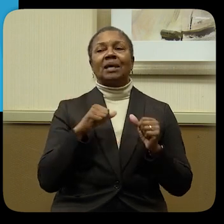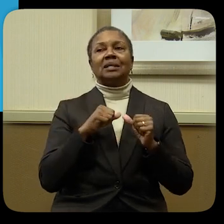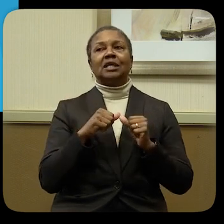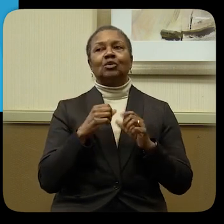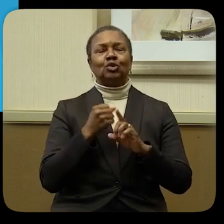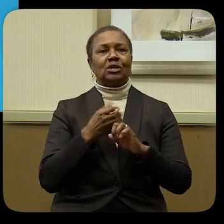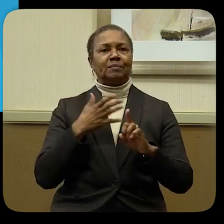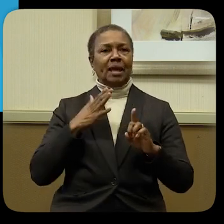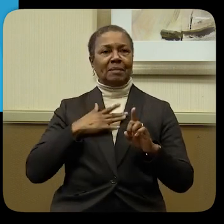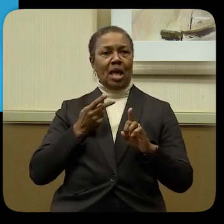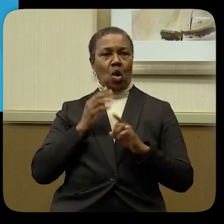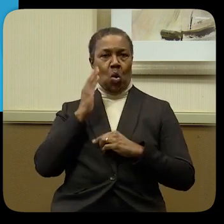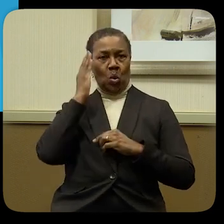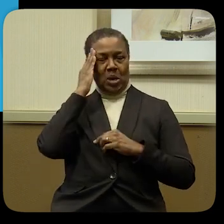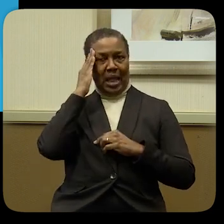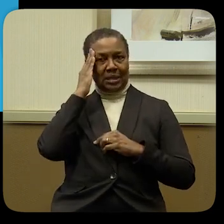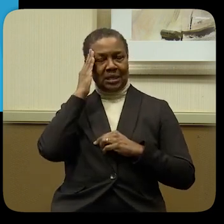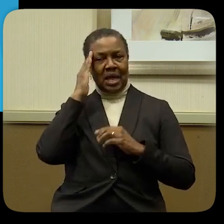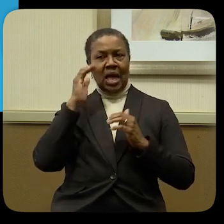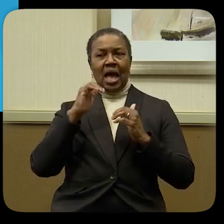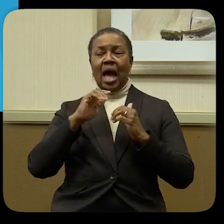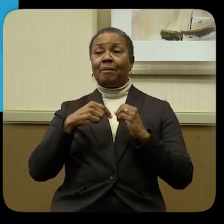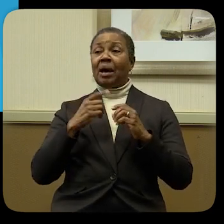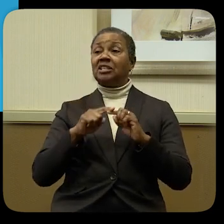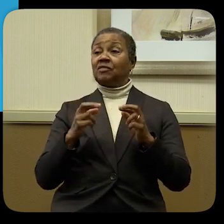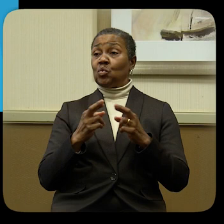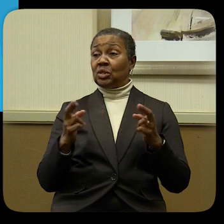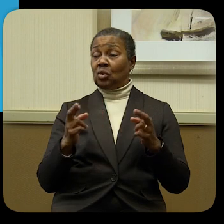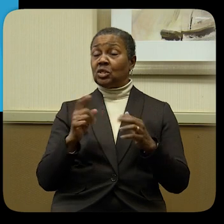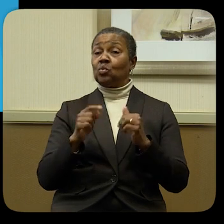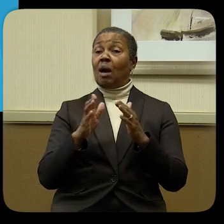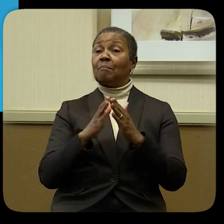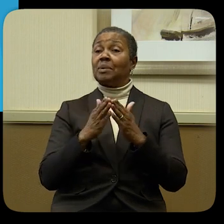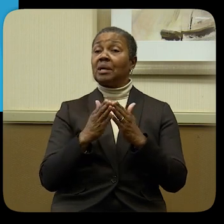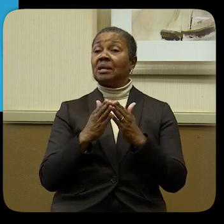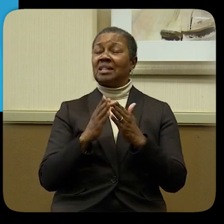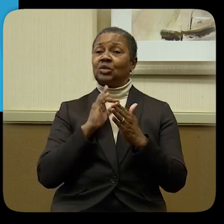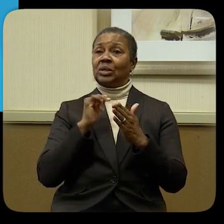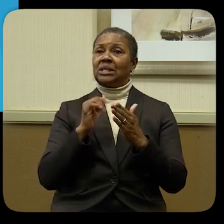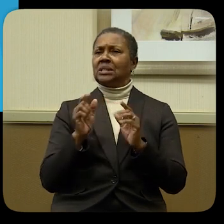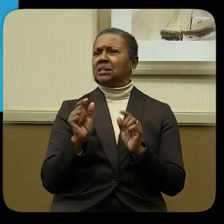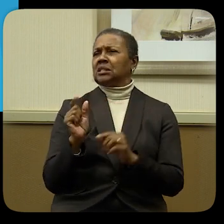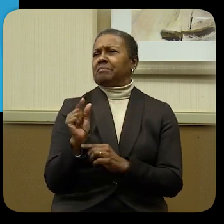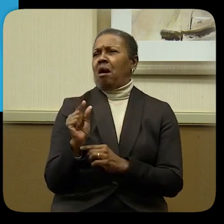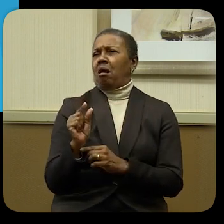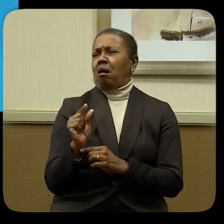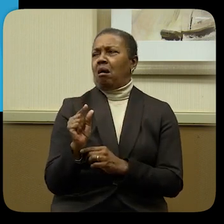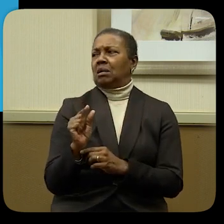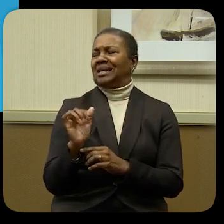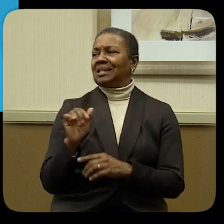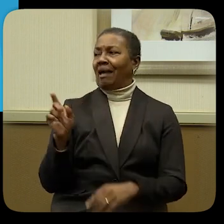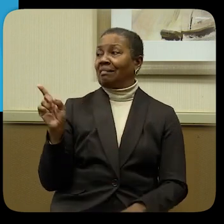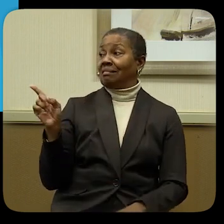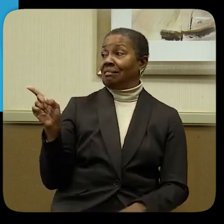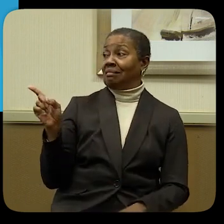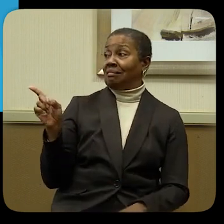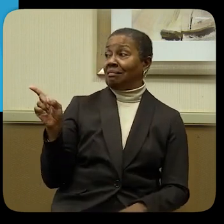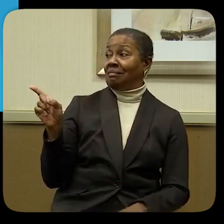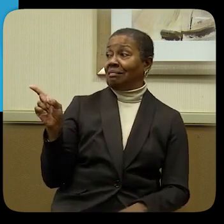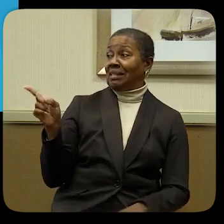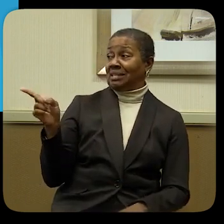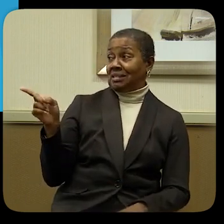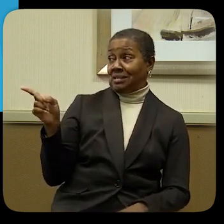to expand my own knowledge of different resources, but one of the books that's really small, it's kind of like the size